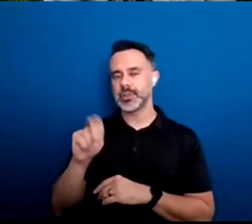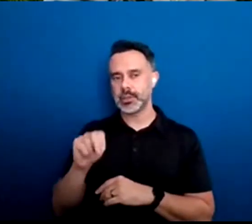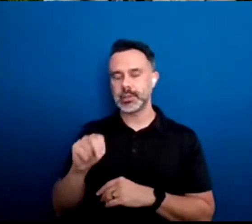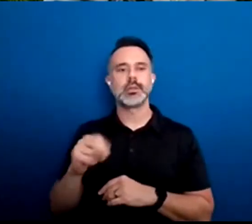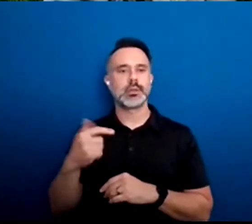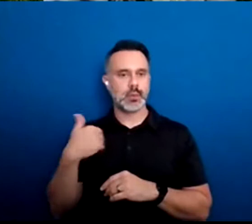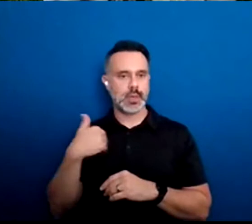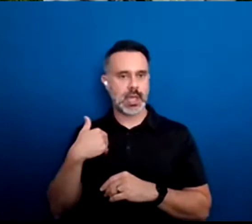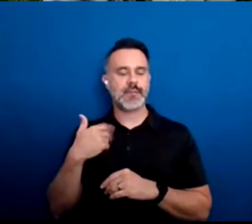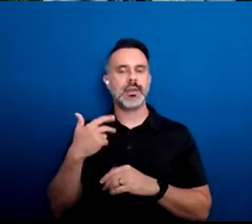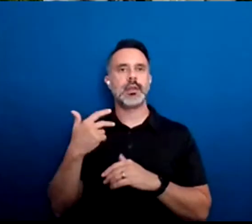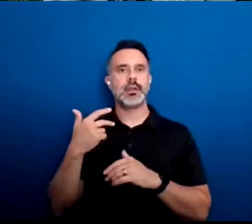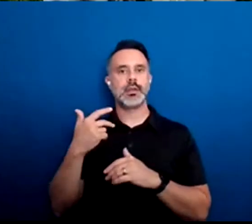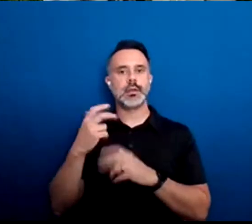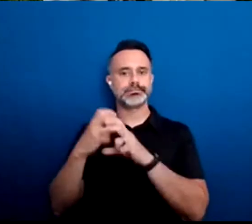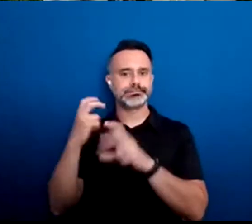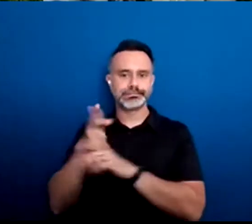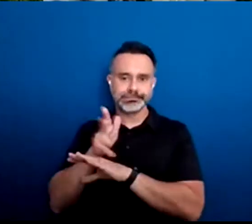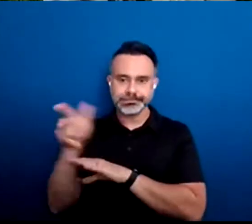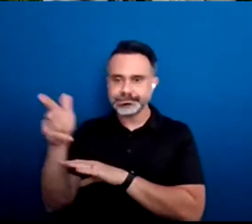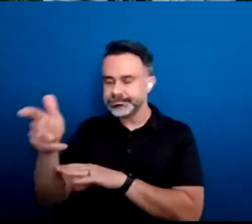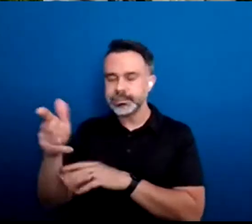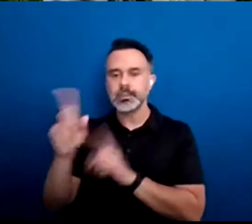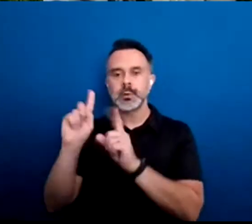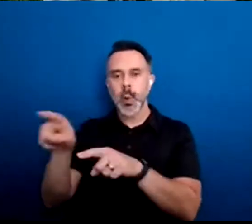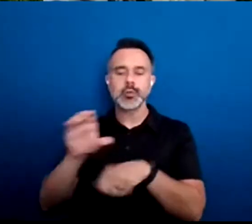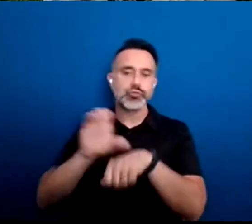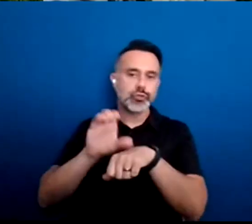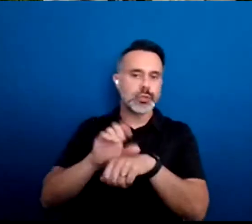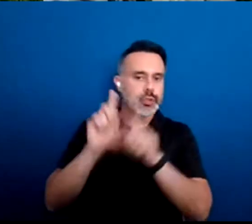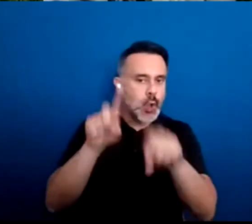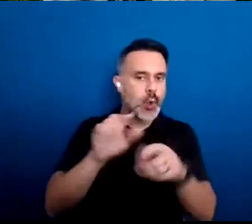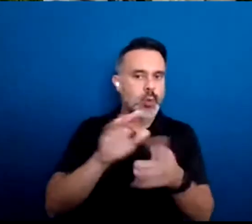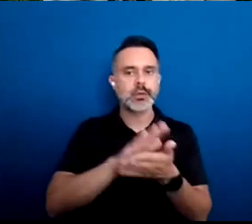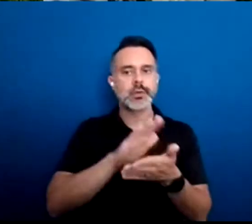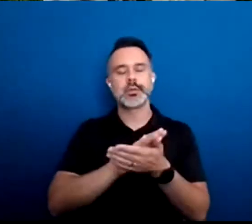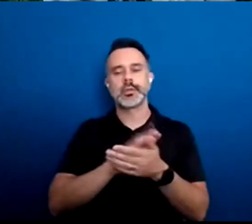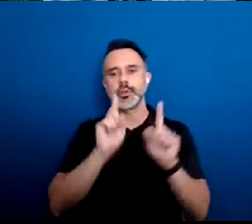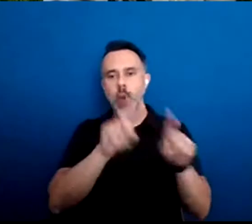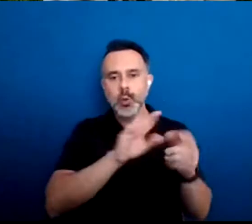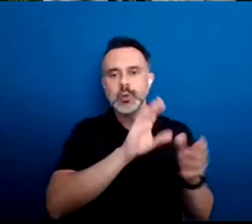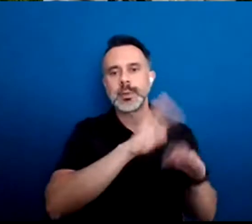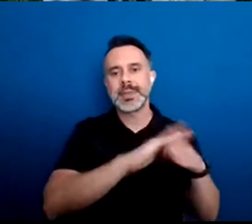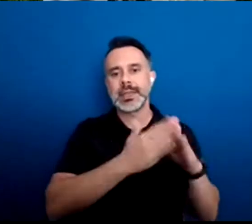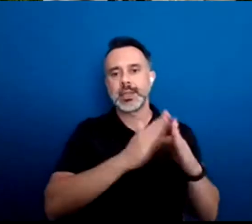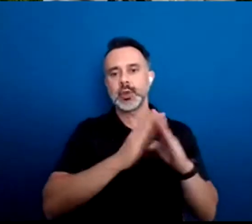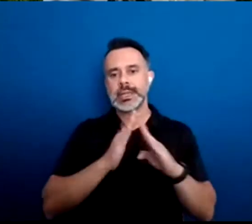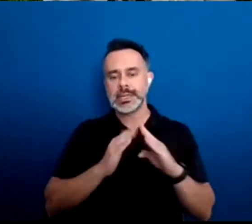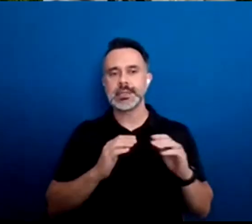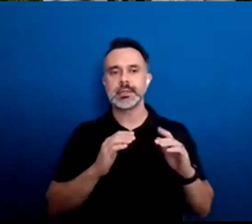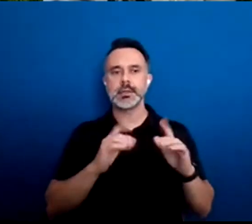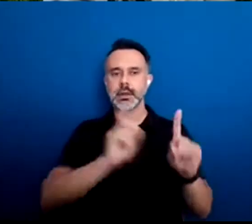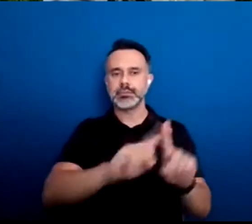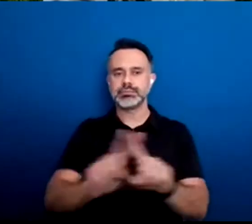in churches, in schools, and at the same time, we are also, we have a collaboration with